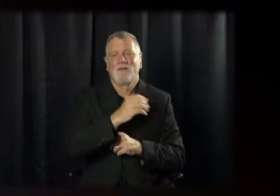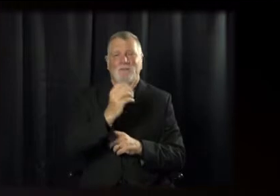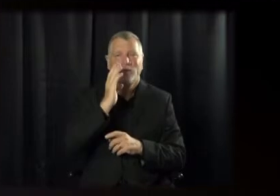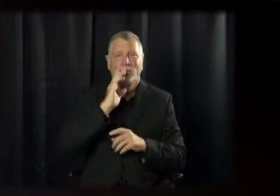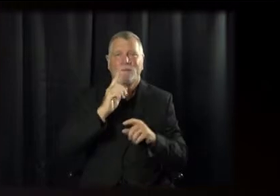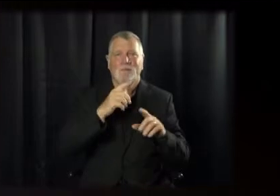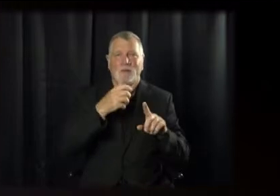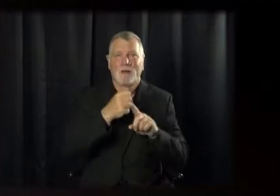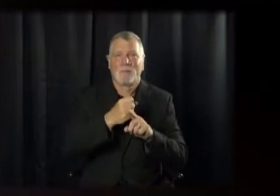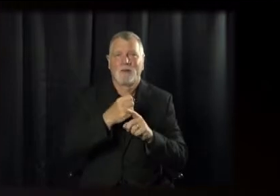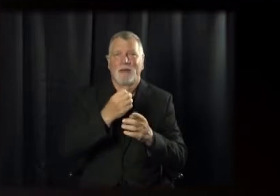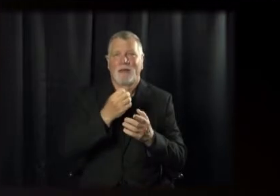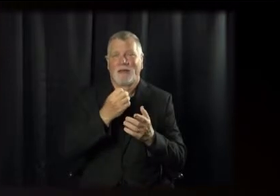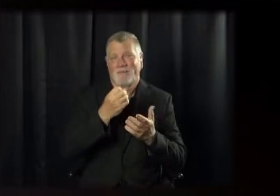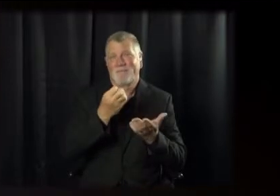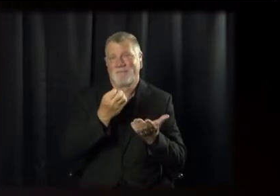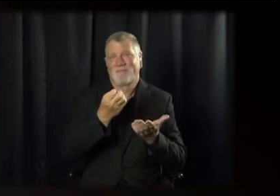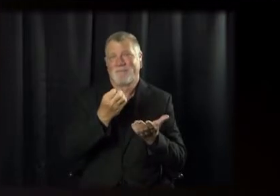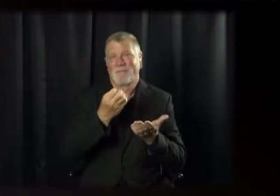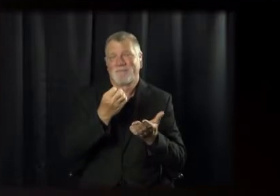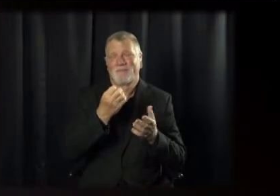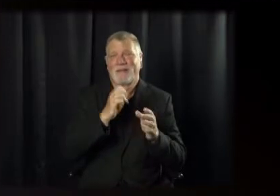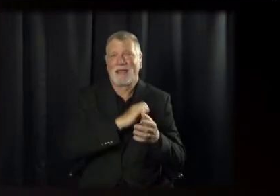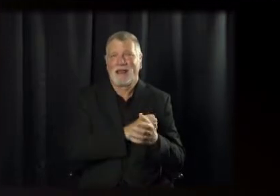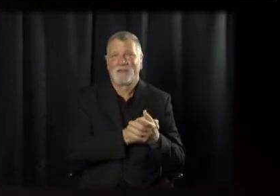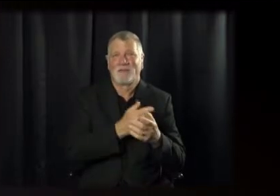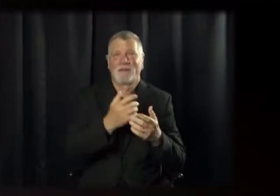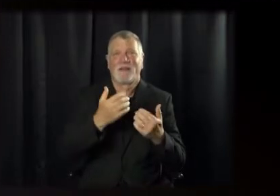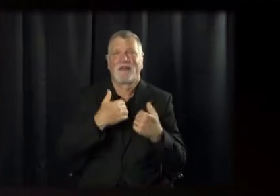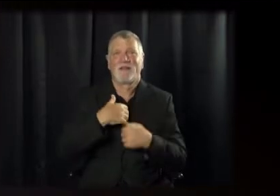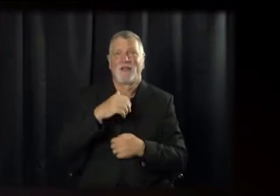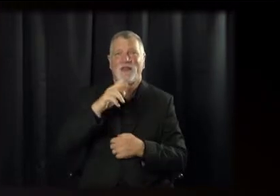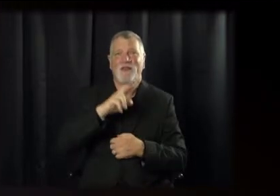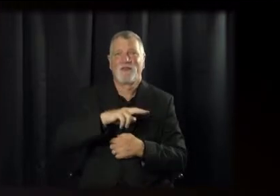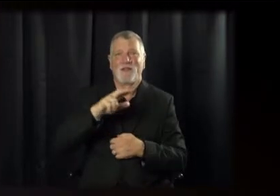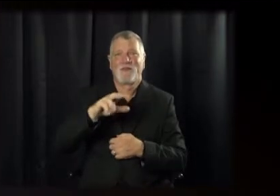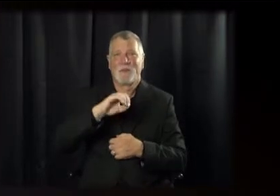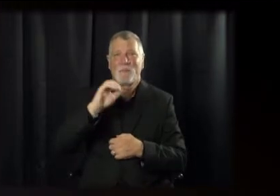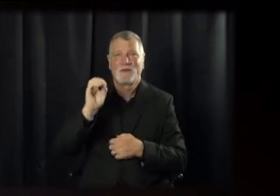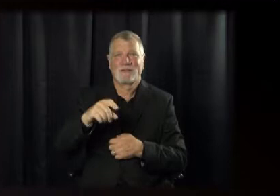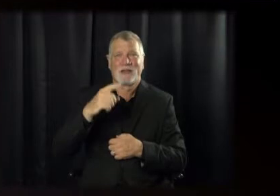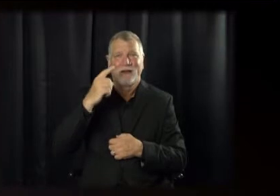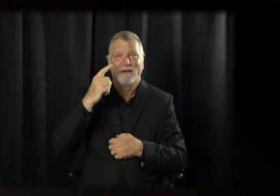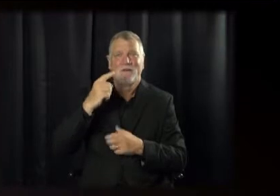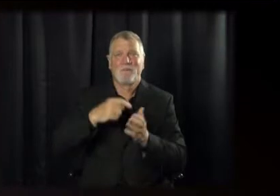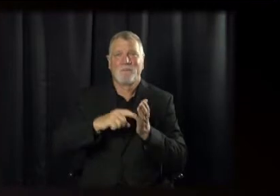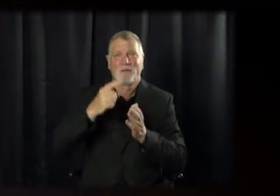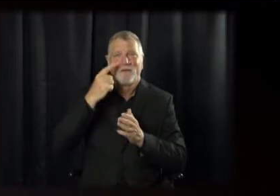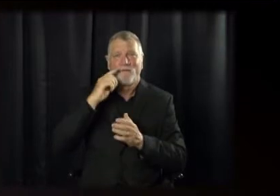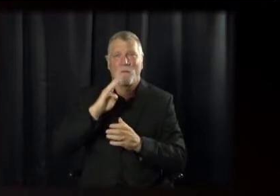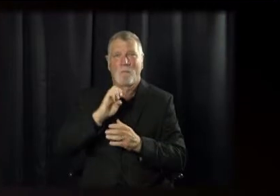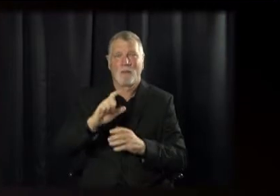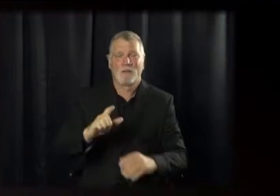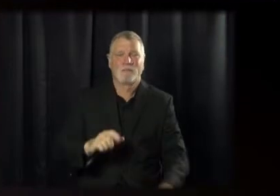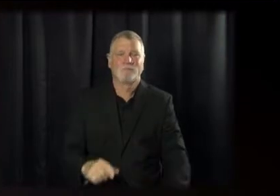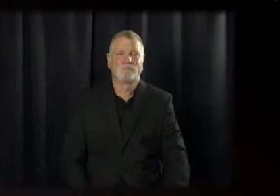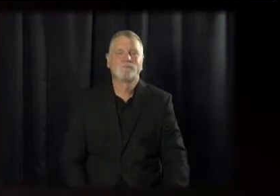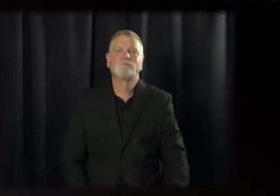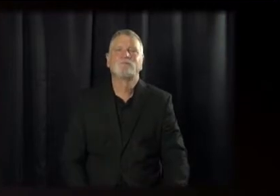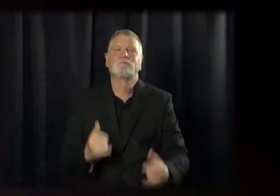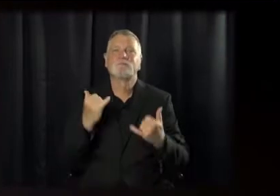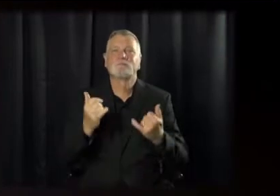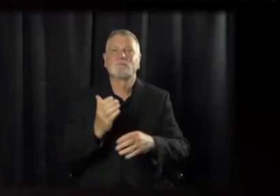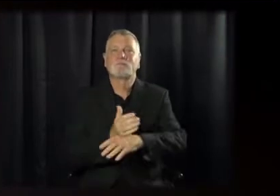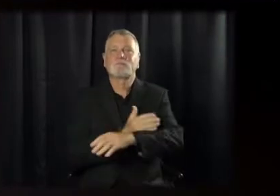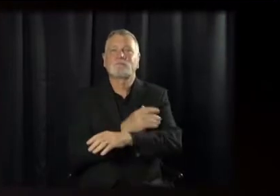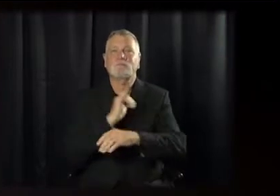also impacts energy costs, representing 33% of a customer's monthly bill. As such, modernizing the